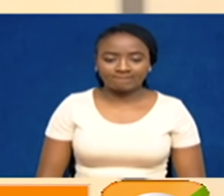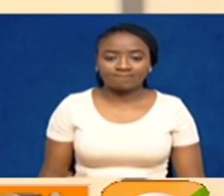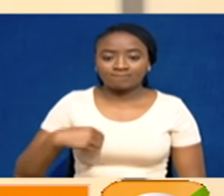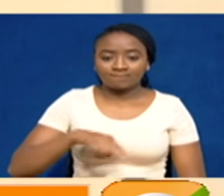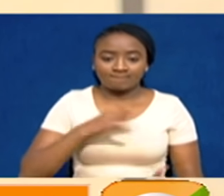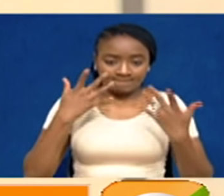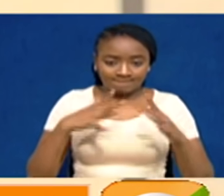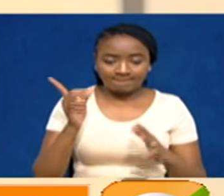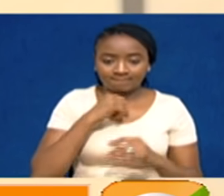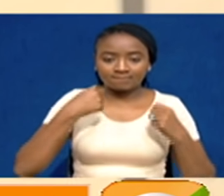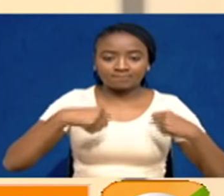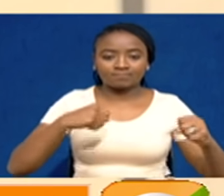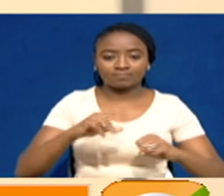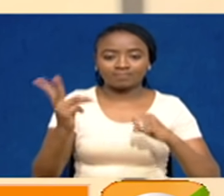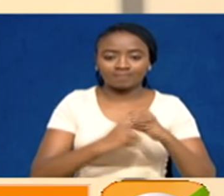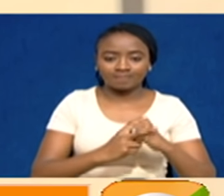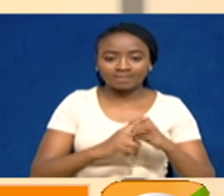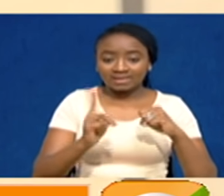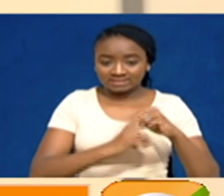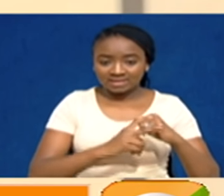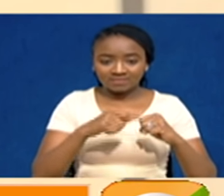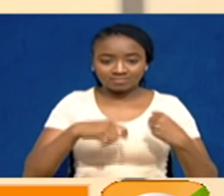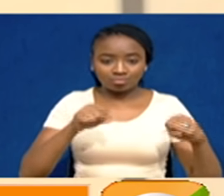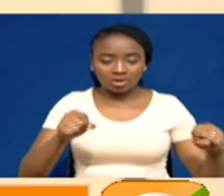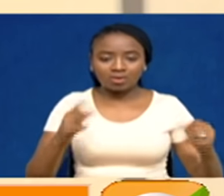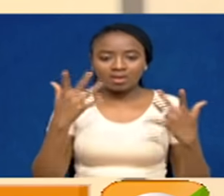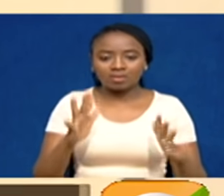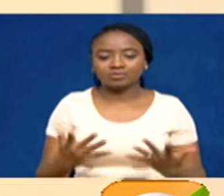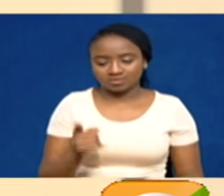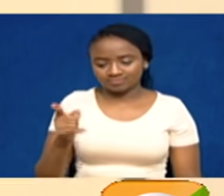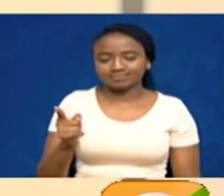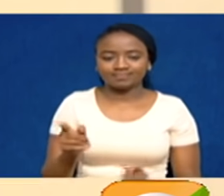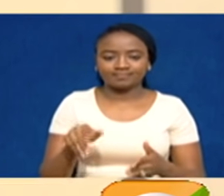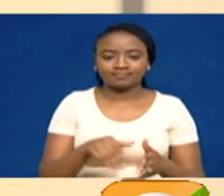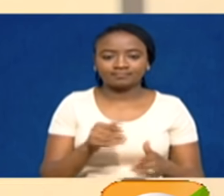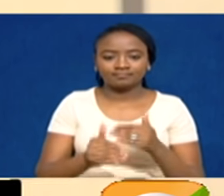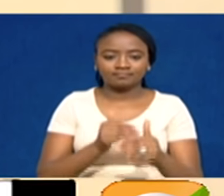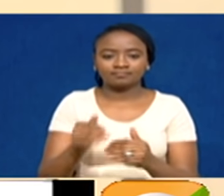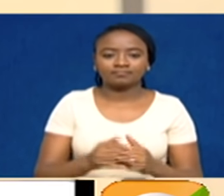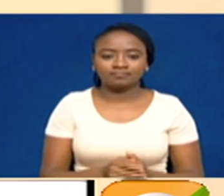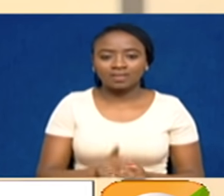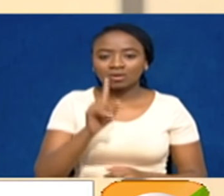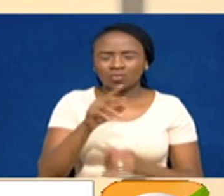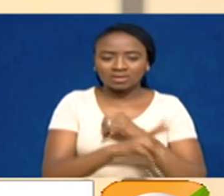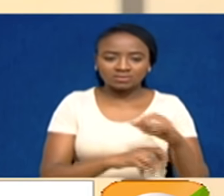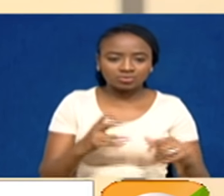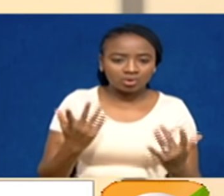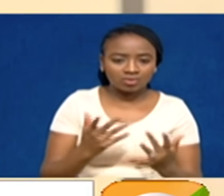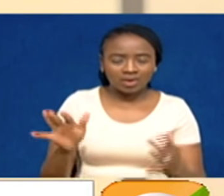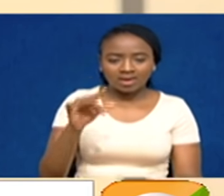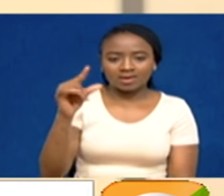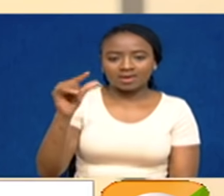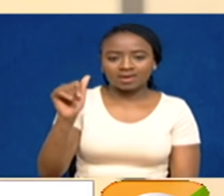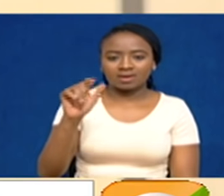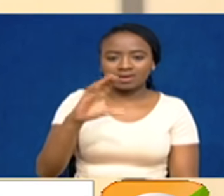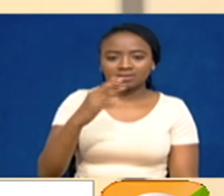saba, na hizo pikipiki saba tulipoteza kwa hiyo njia. Moja iliibiwa pale Gashie,